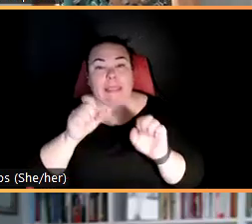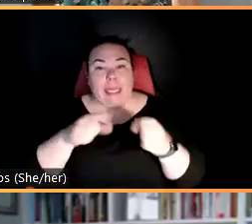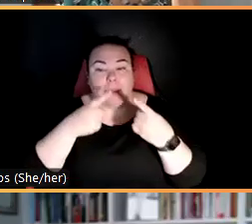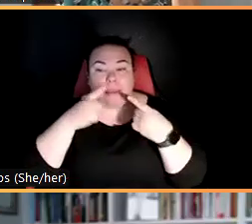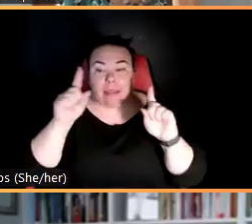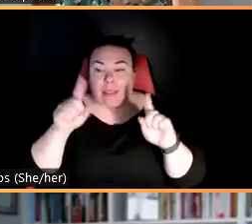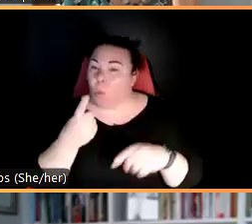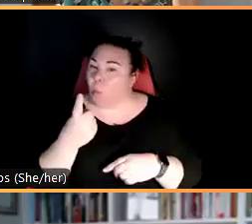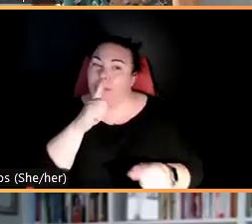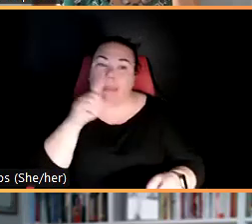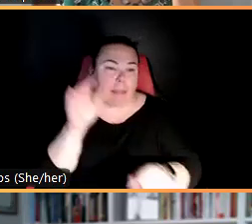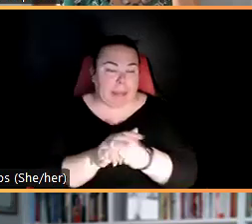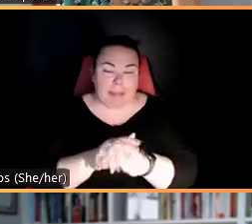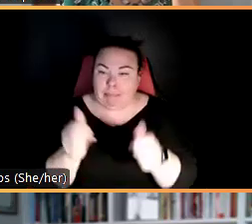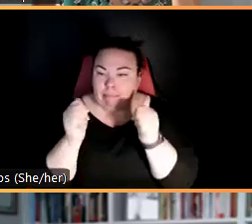That's great.